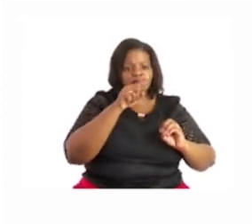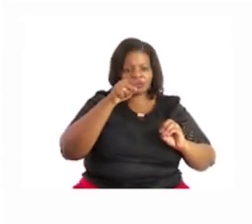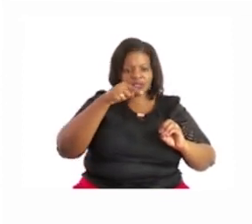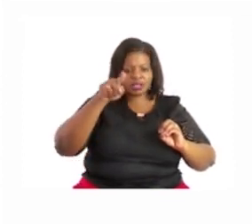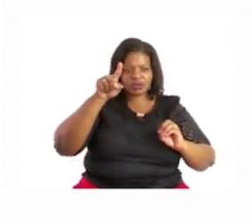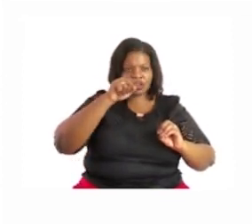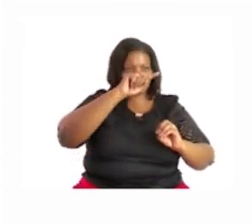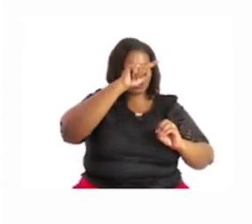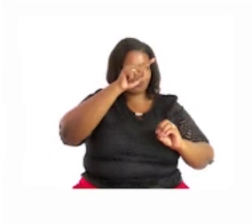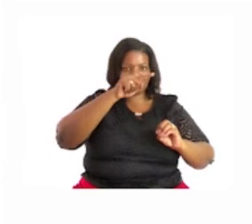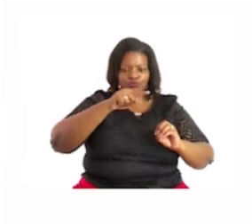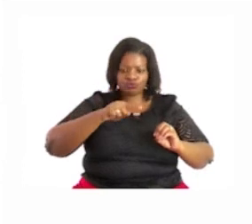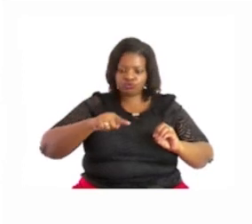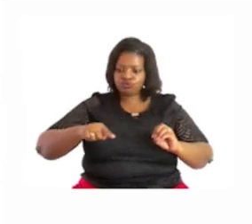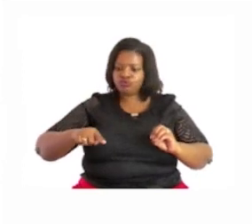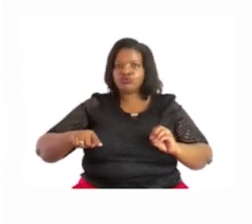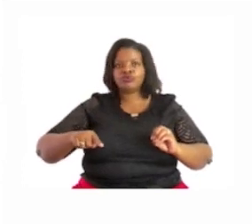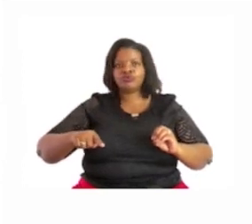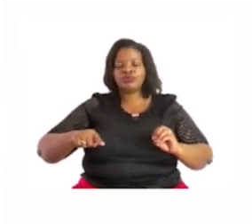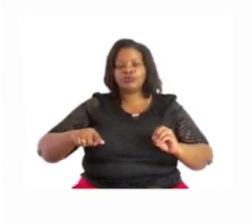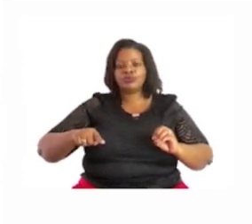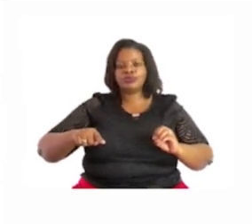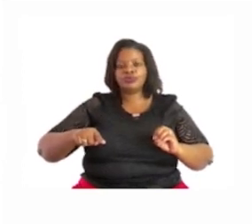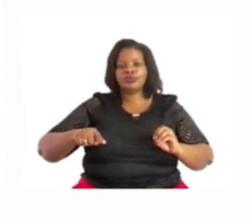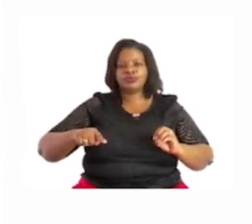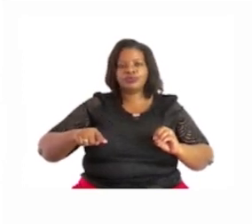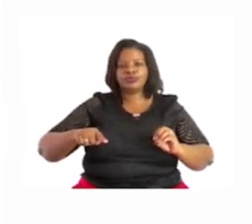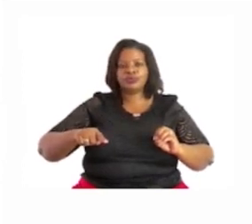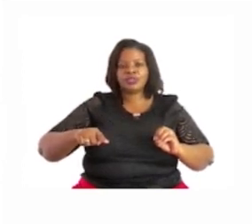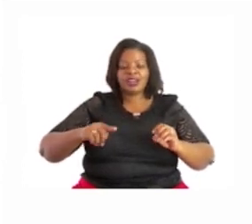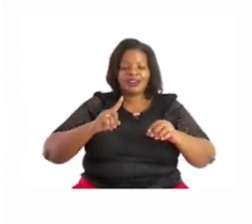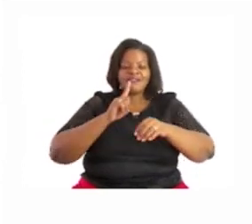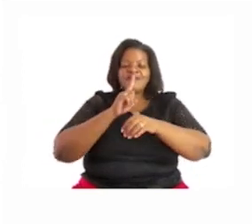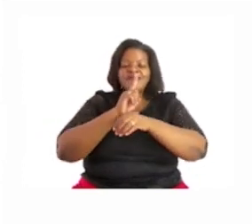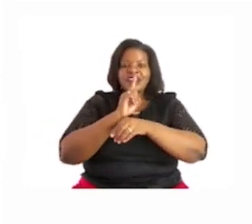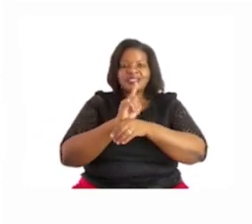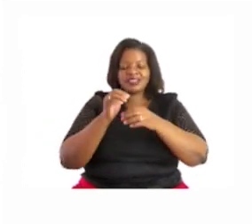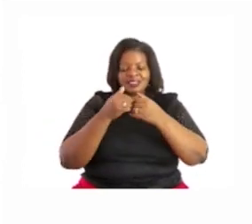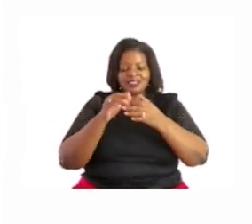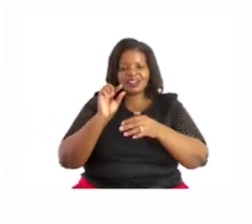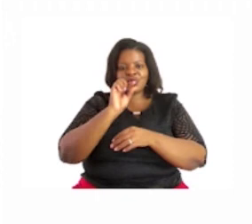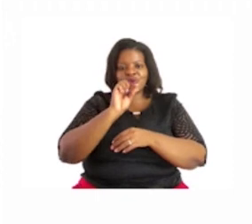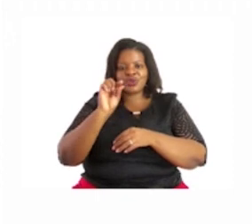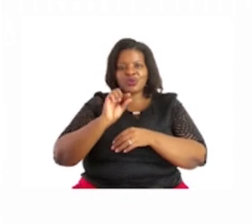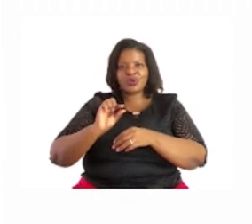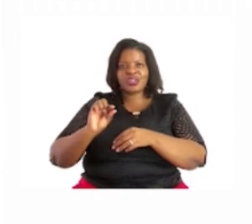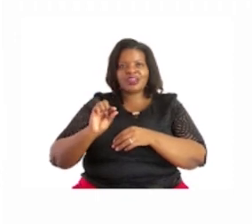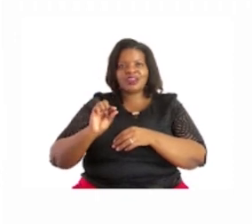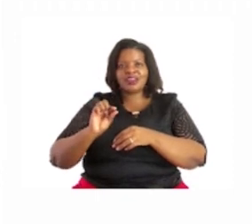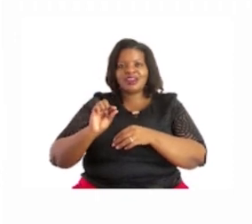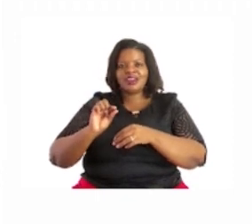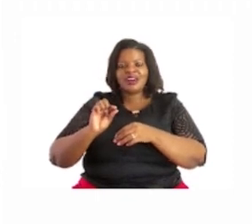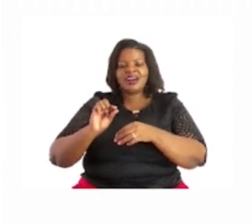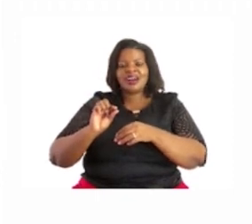that statement. So you start with the word, you read it, and you check at the numbers and see which